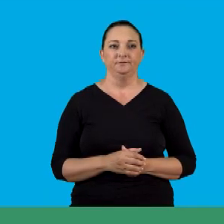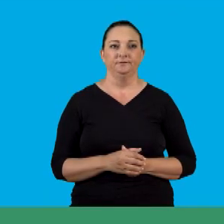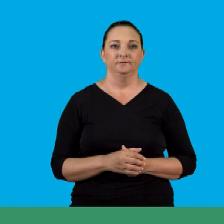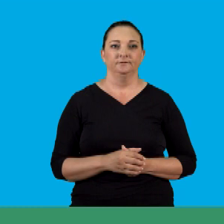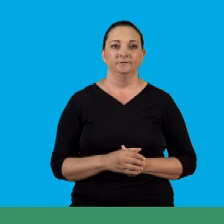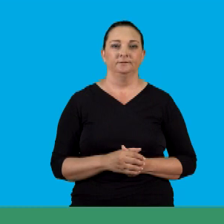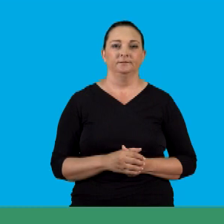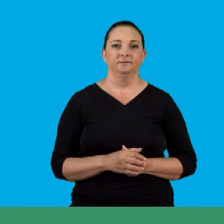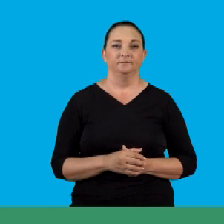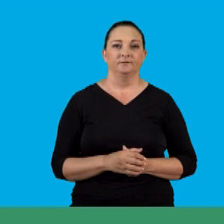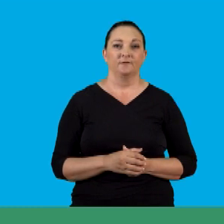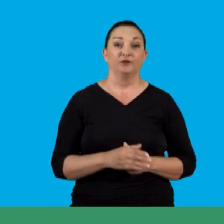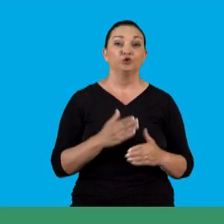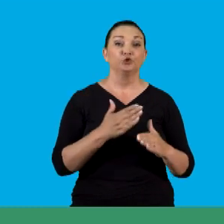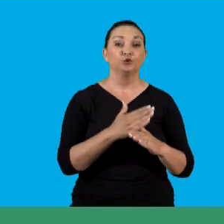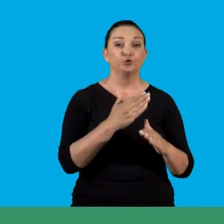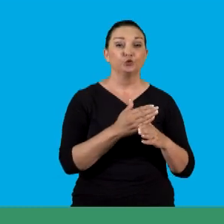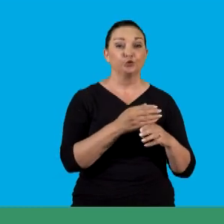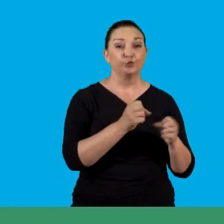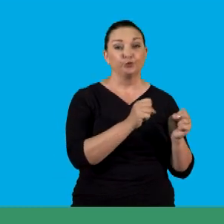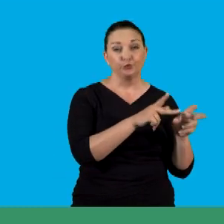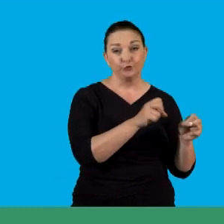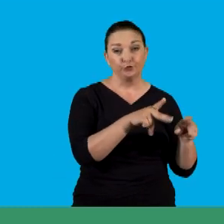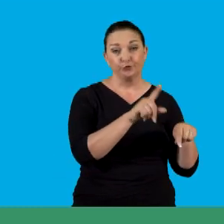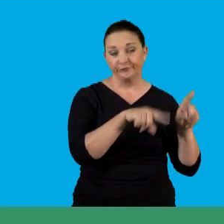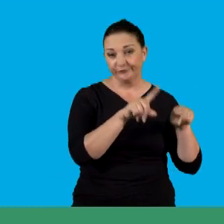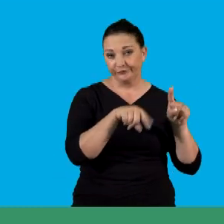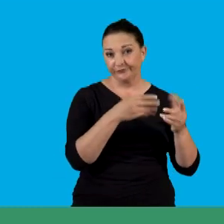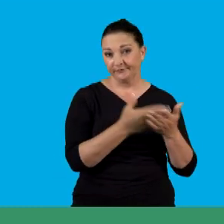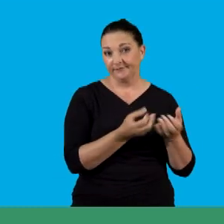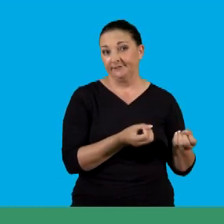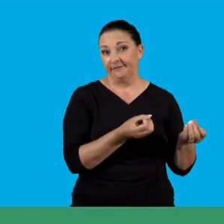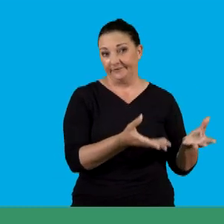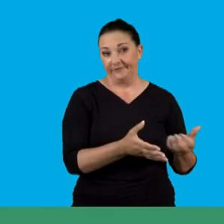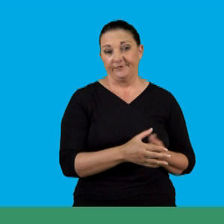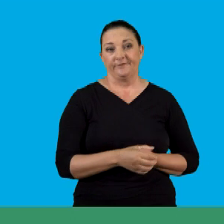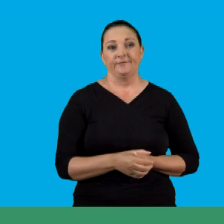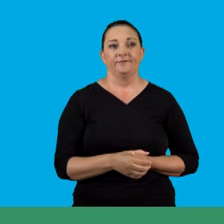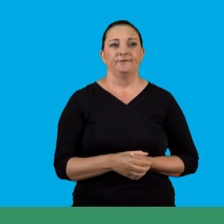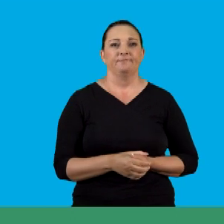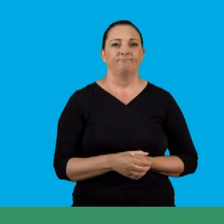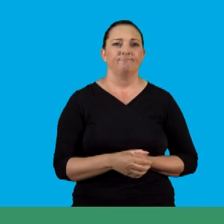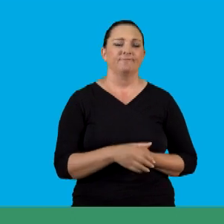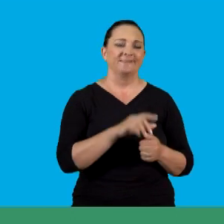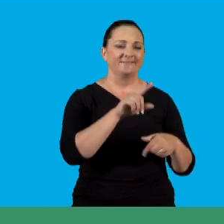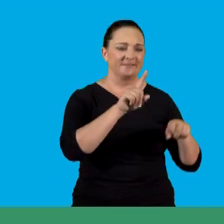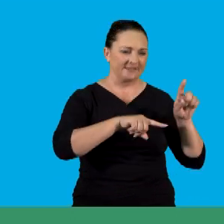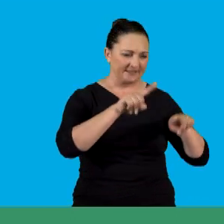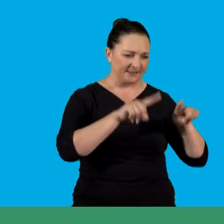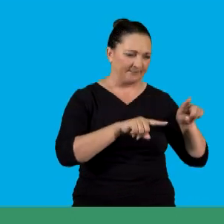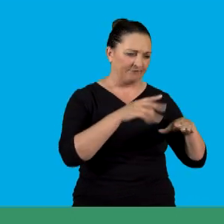kinds of job opportunities. So another purpose of the public sector is to ensure that different kinds of